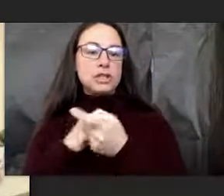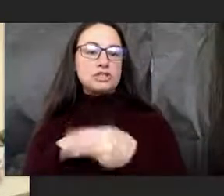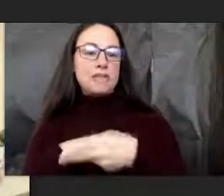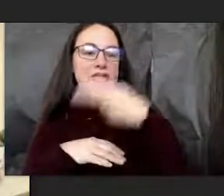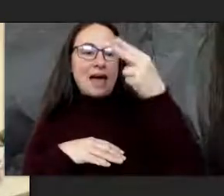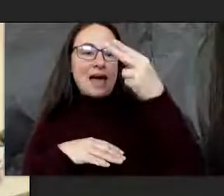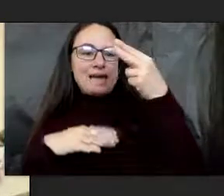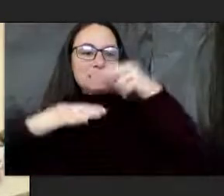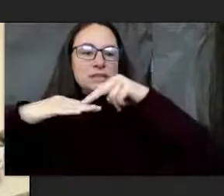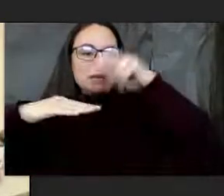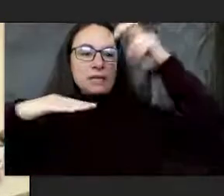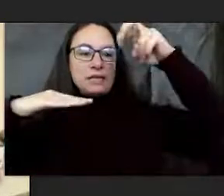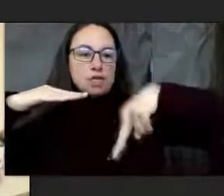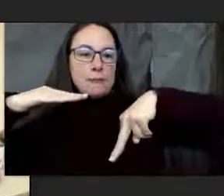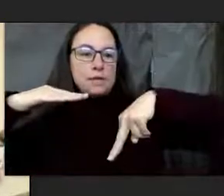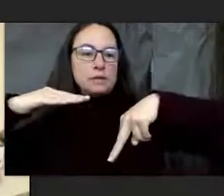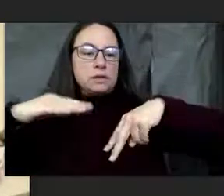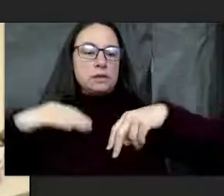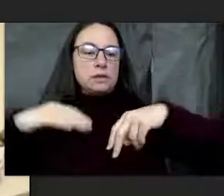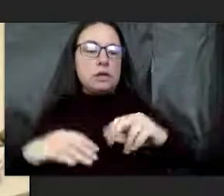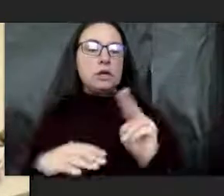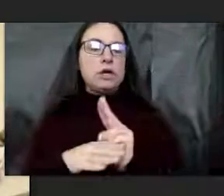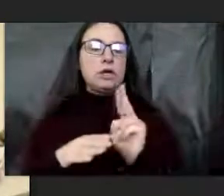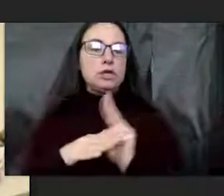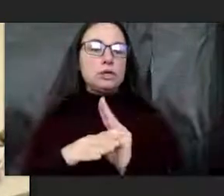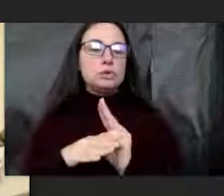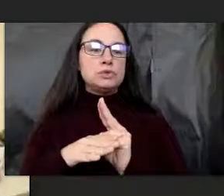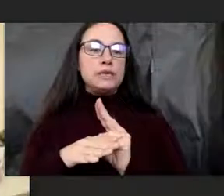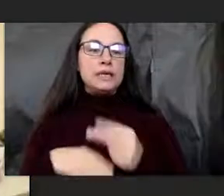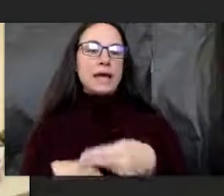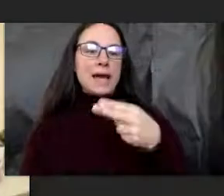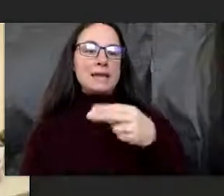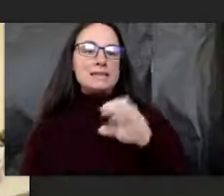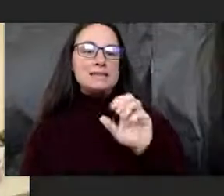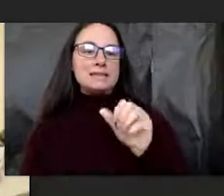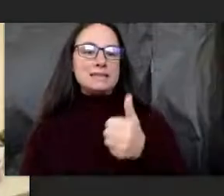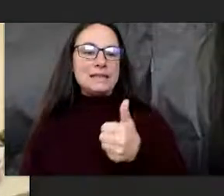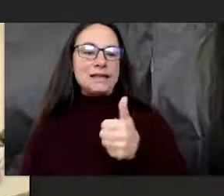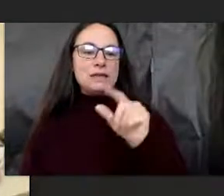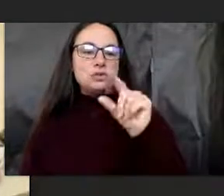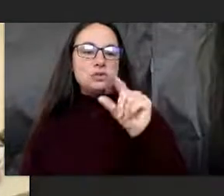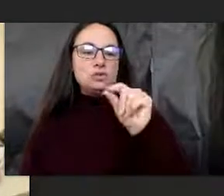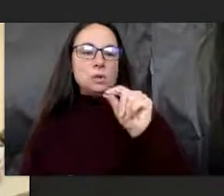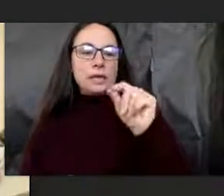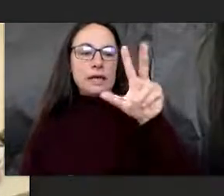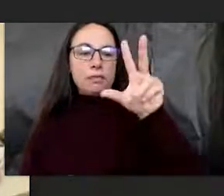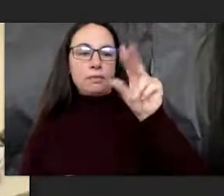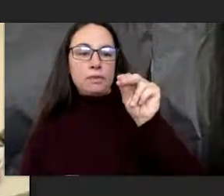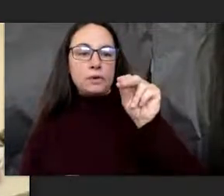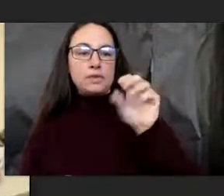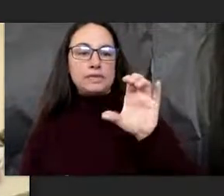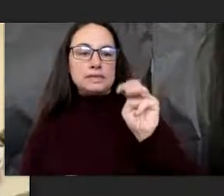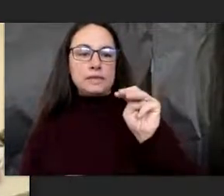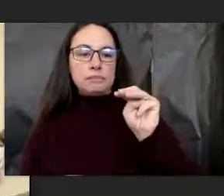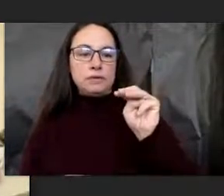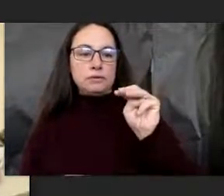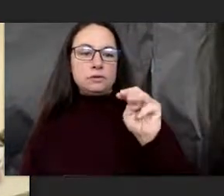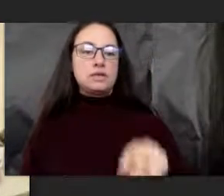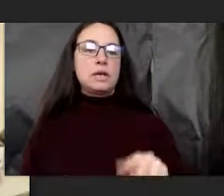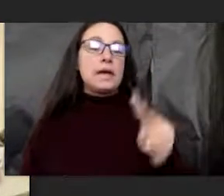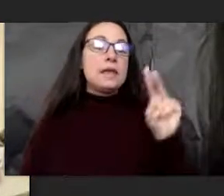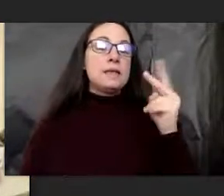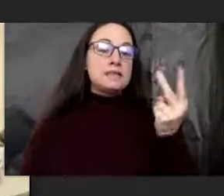diver jumps using the heights of 10, 20, and 30 centimeters. For the